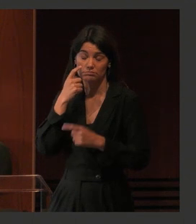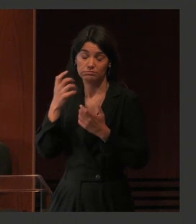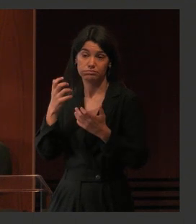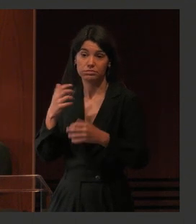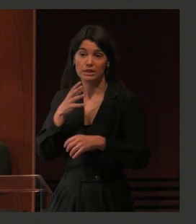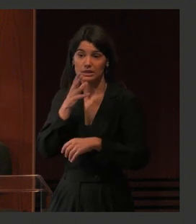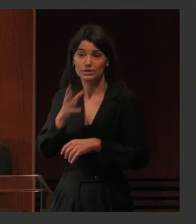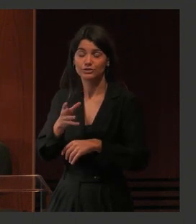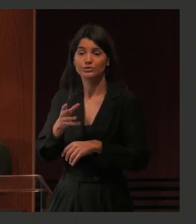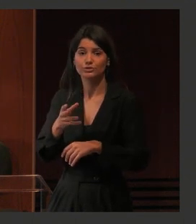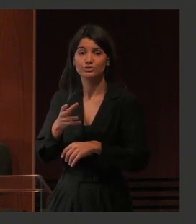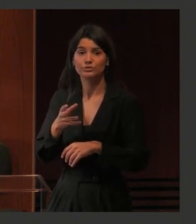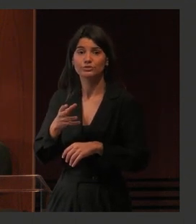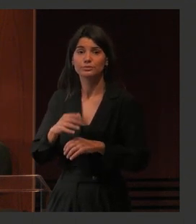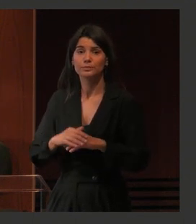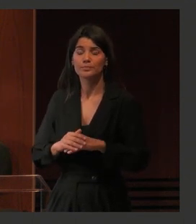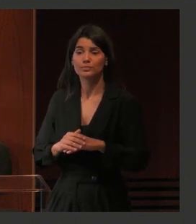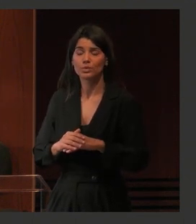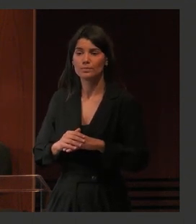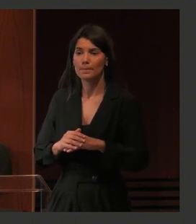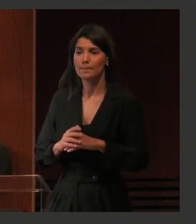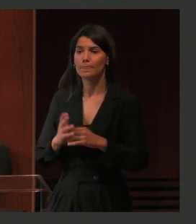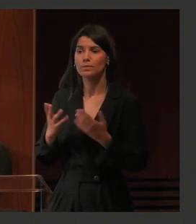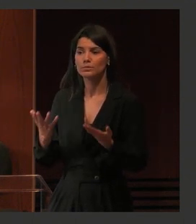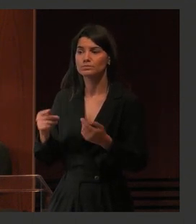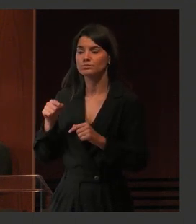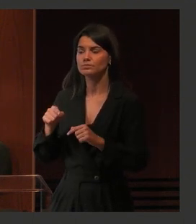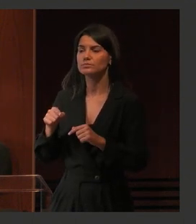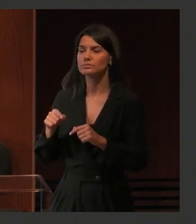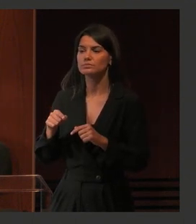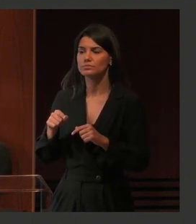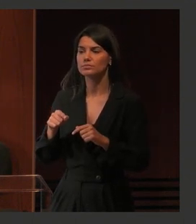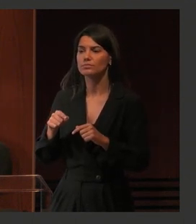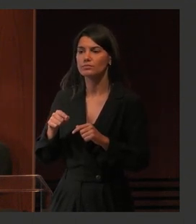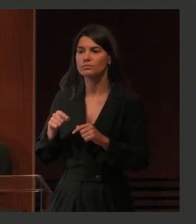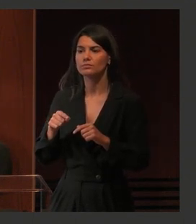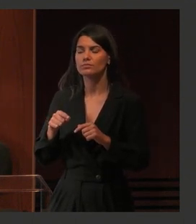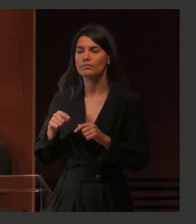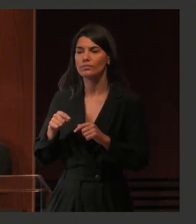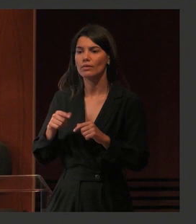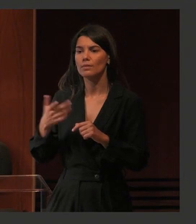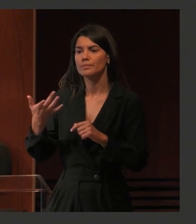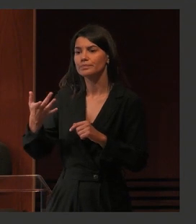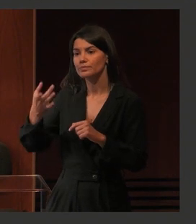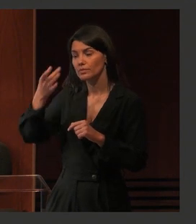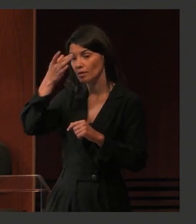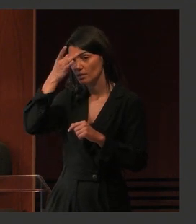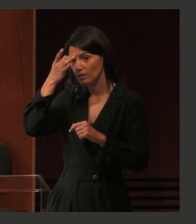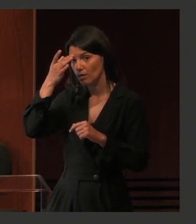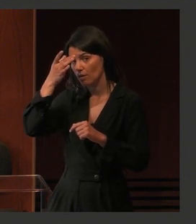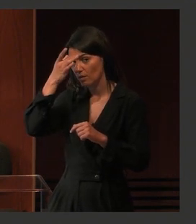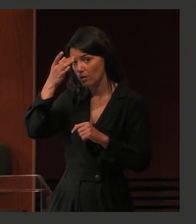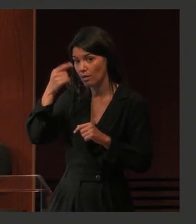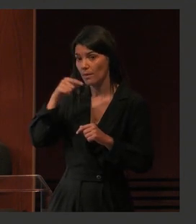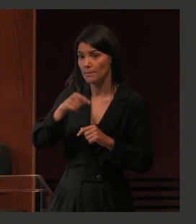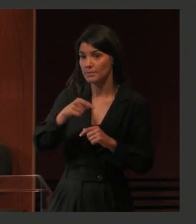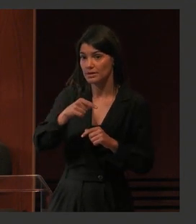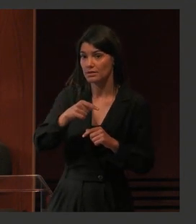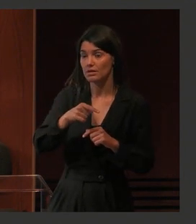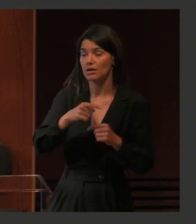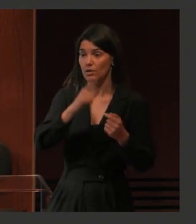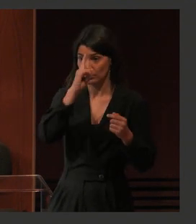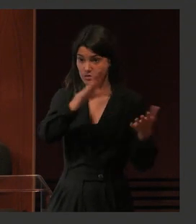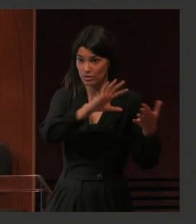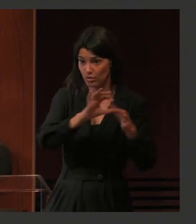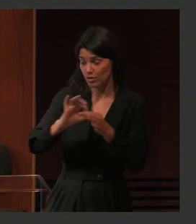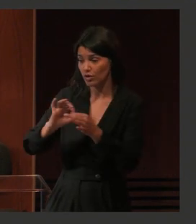the principle above personal opinion and reason above prejudice is very important when it comes to intellectual